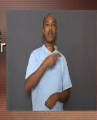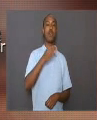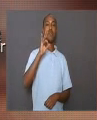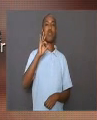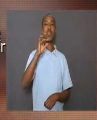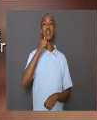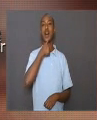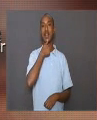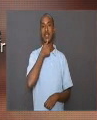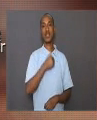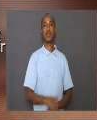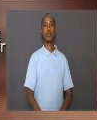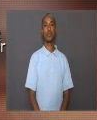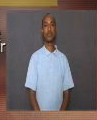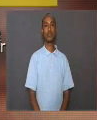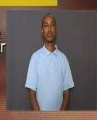hydrofluoric acid.